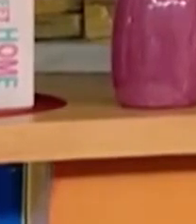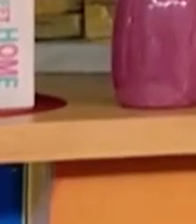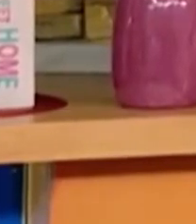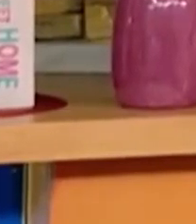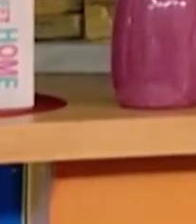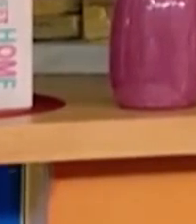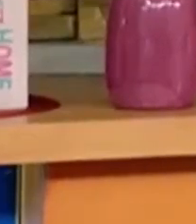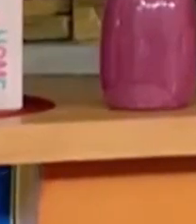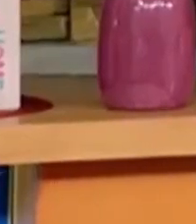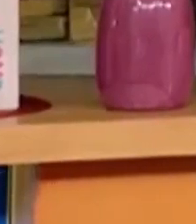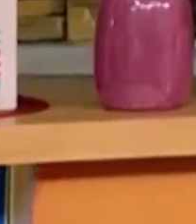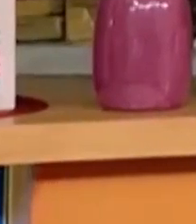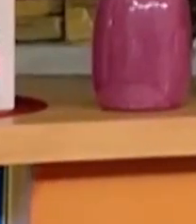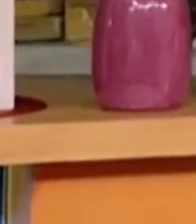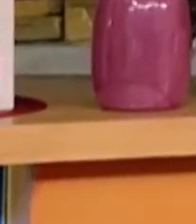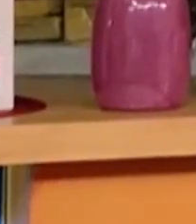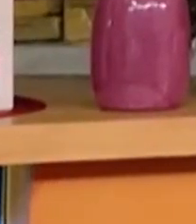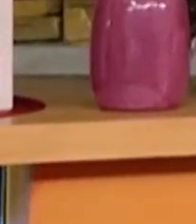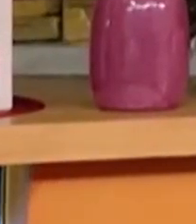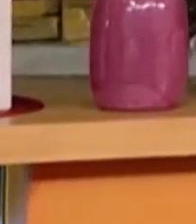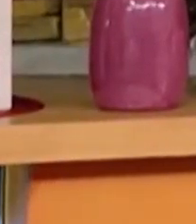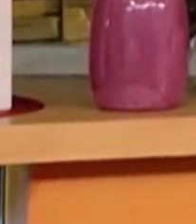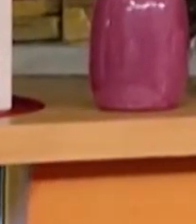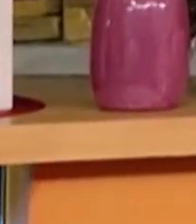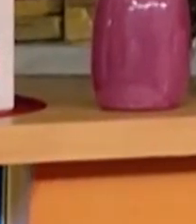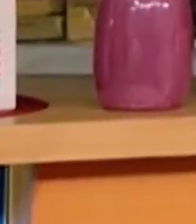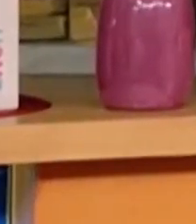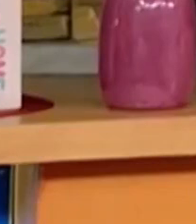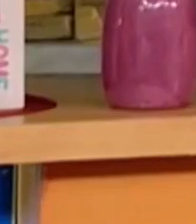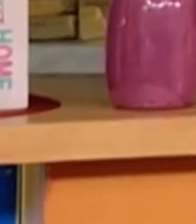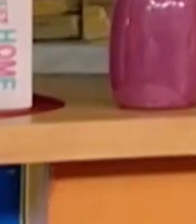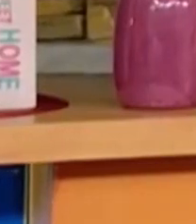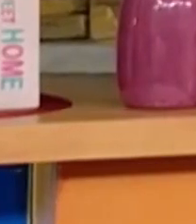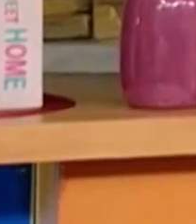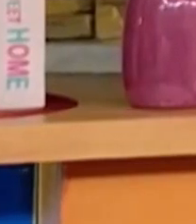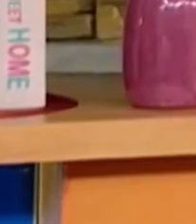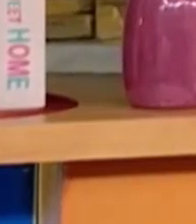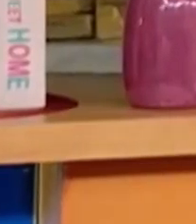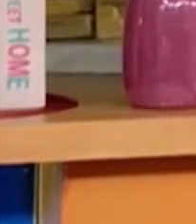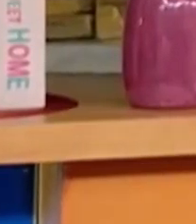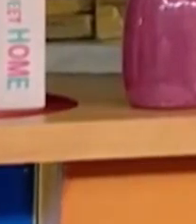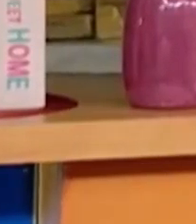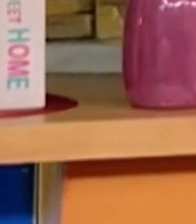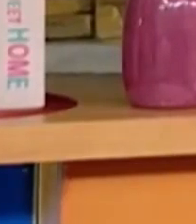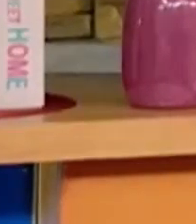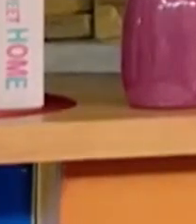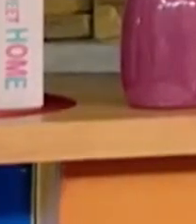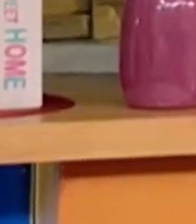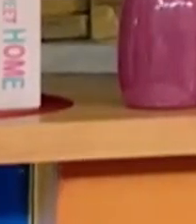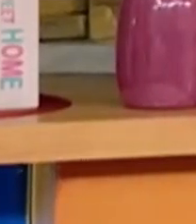I-click lang ang subscribe button. At sa mga kapuso abroad, maaari kaming masubaybayan